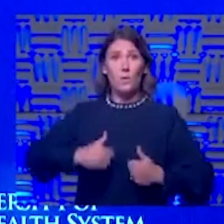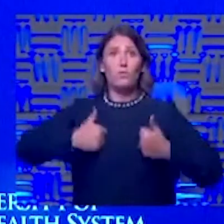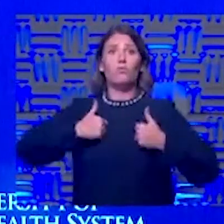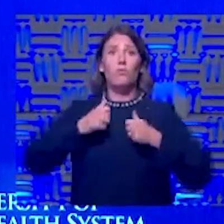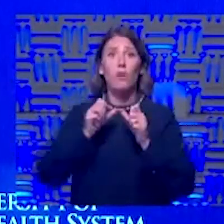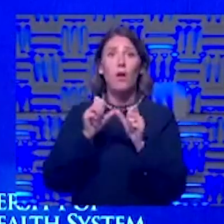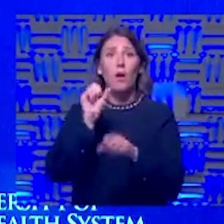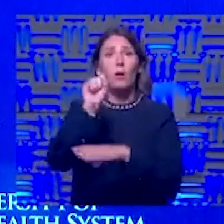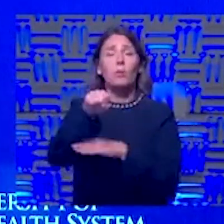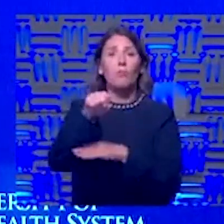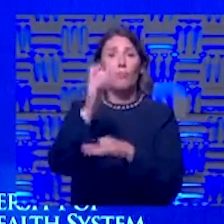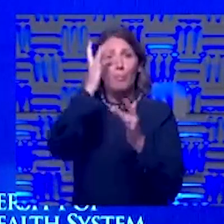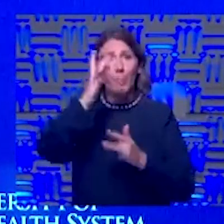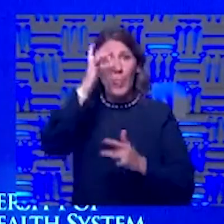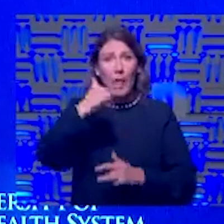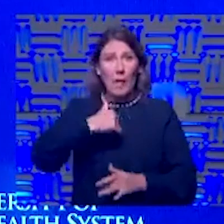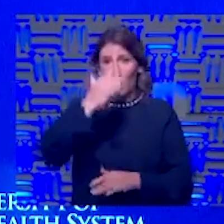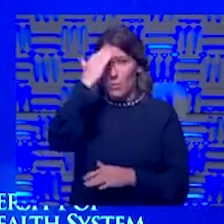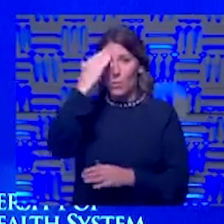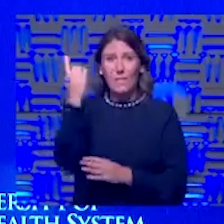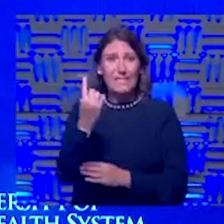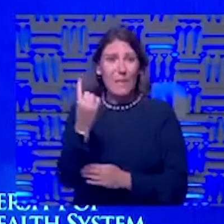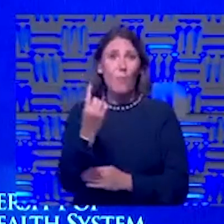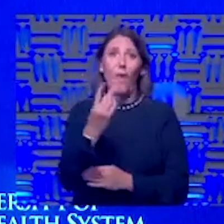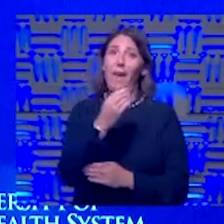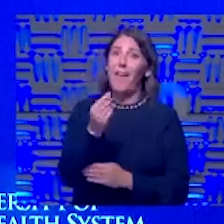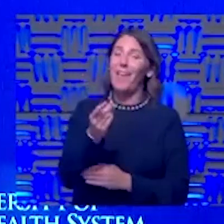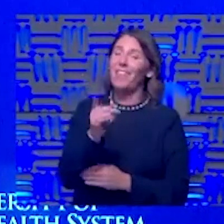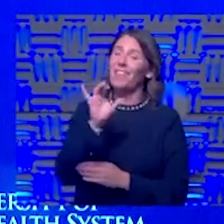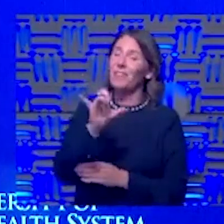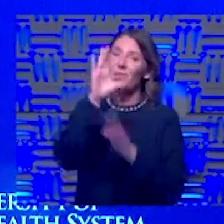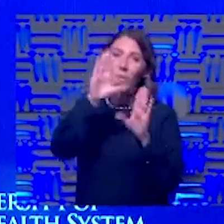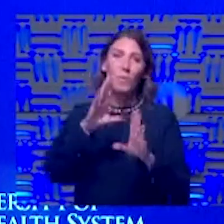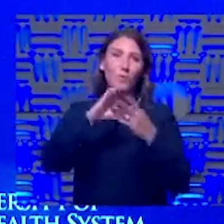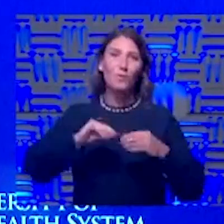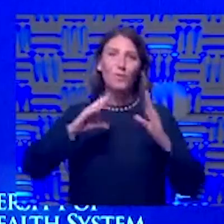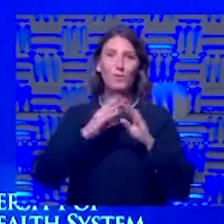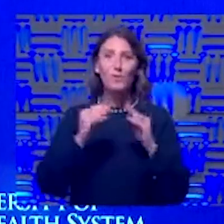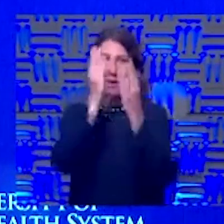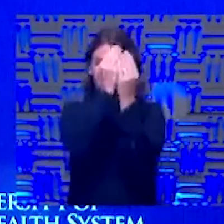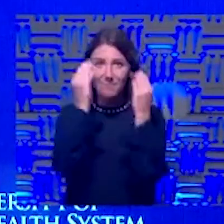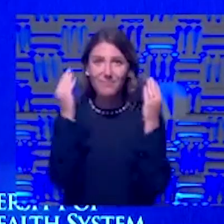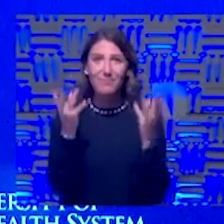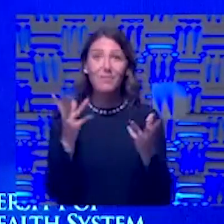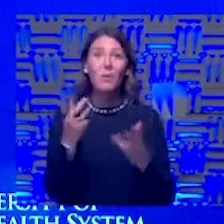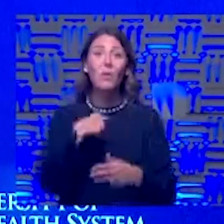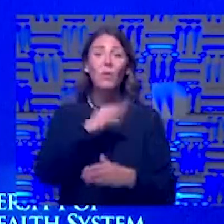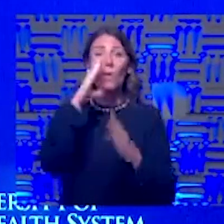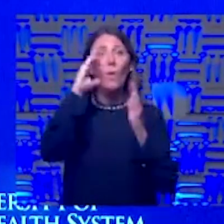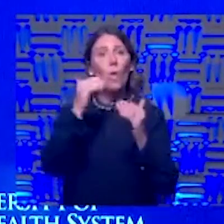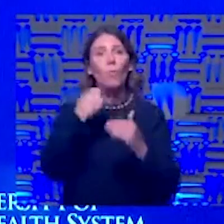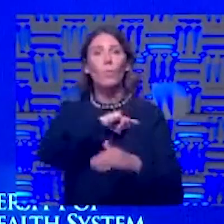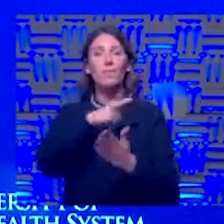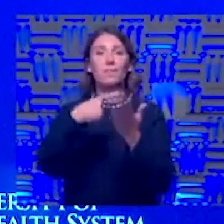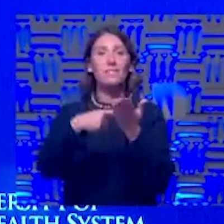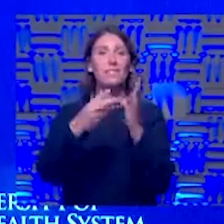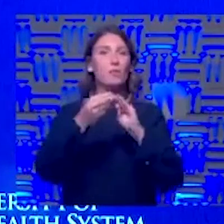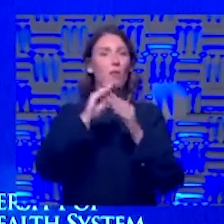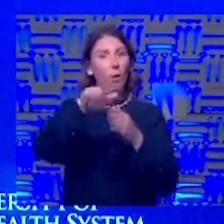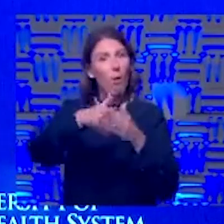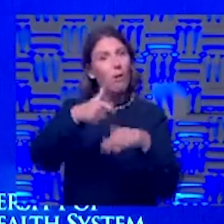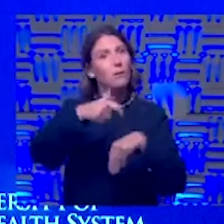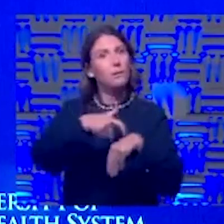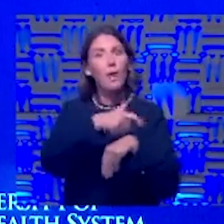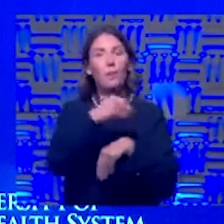this disease. I know somebody who has, and it's a really great story to share. So we hope that this will help. We talk about numbers all the time, and we hope that this is